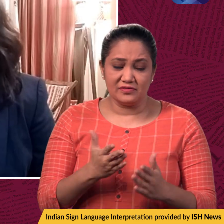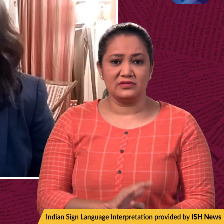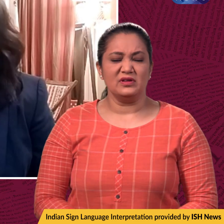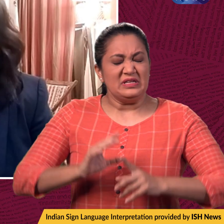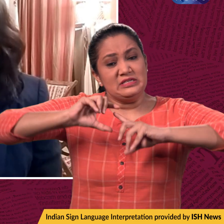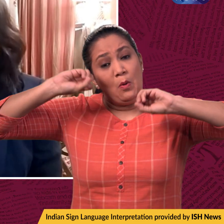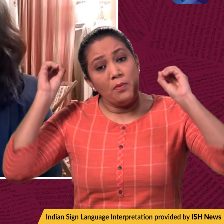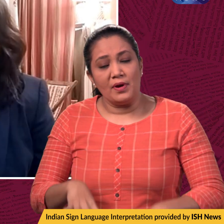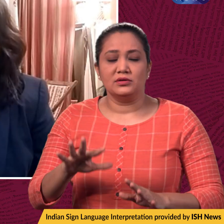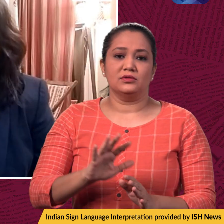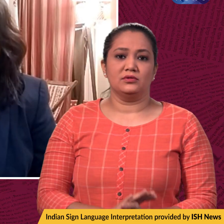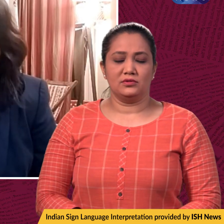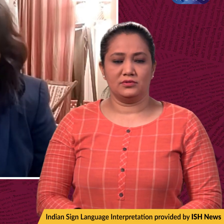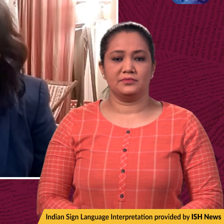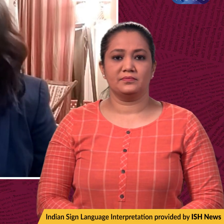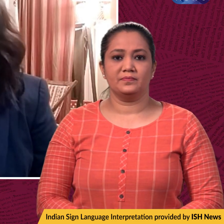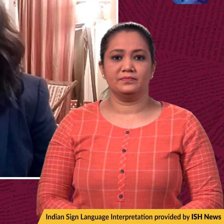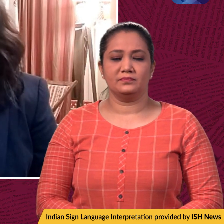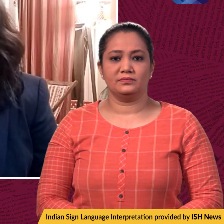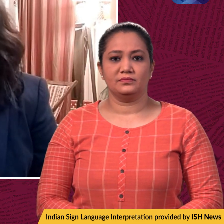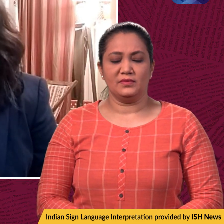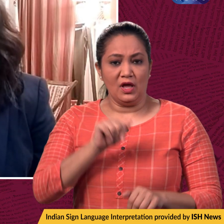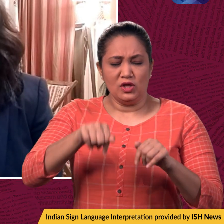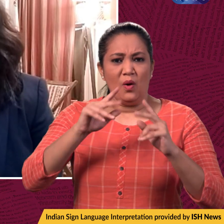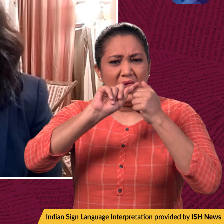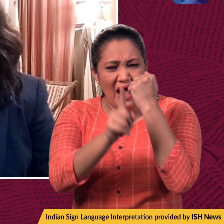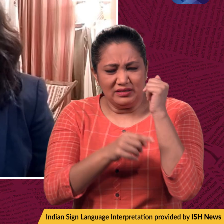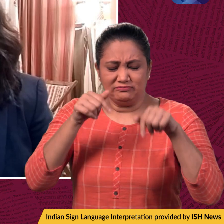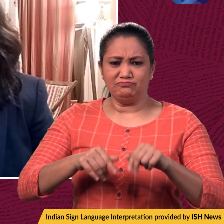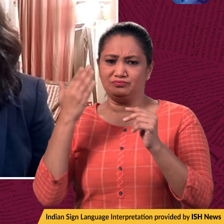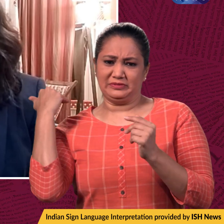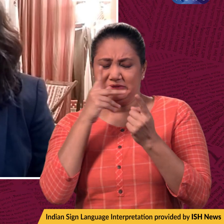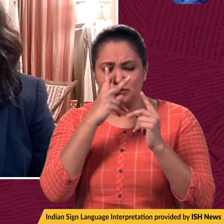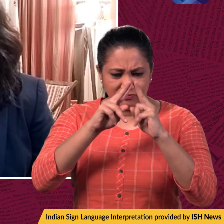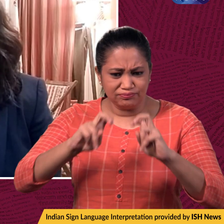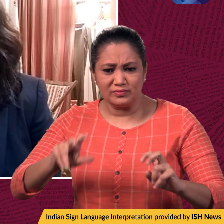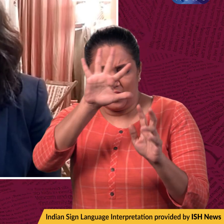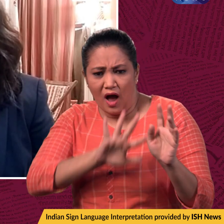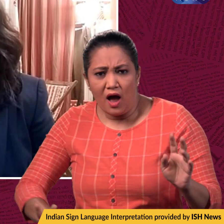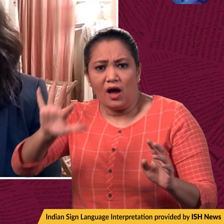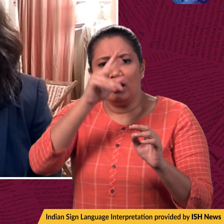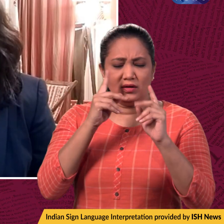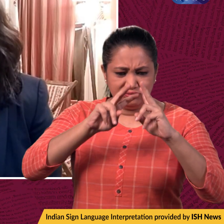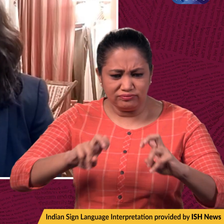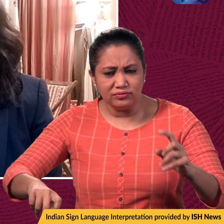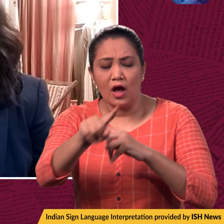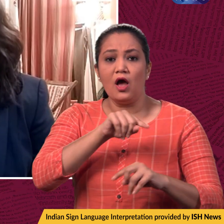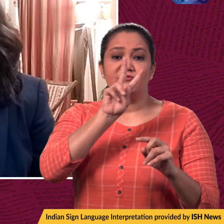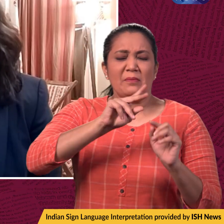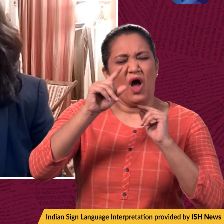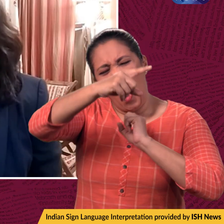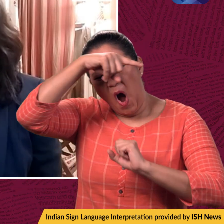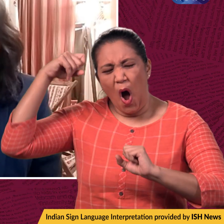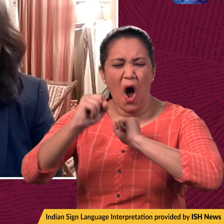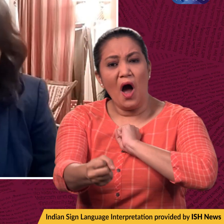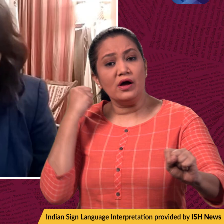and they are the worst hit regions for heatwave. Latest analysis of temperatures across India show that Vidarbha has been the hottest region